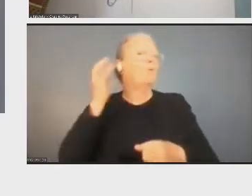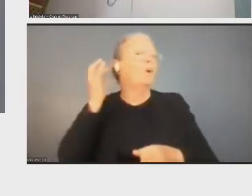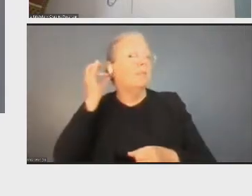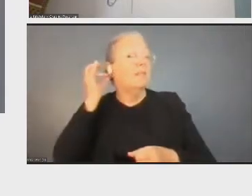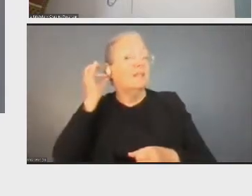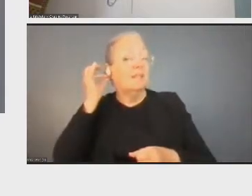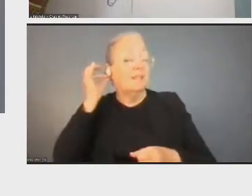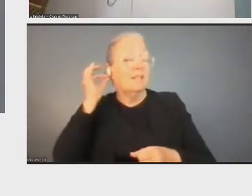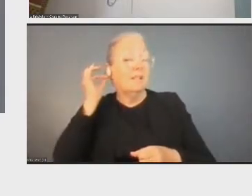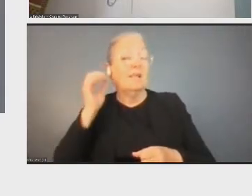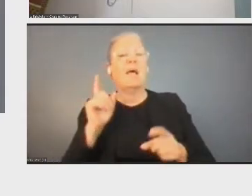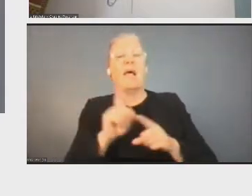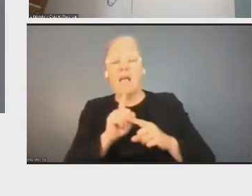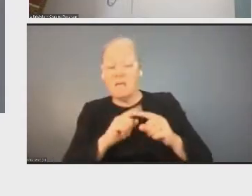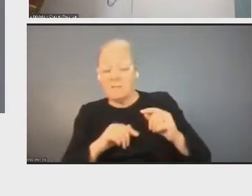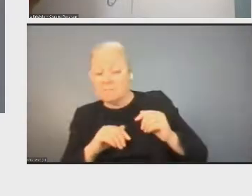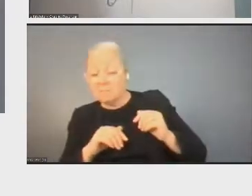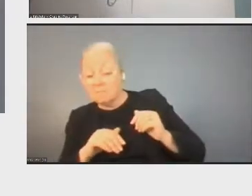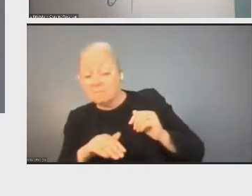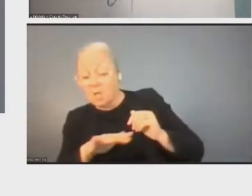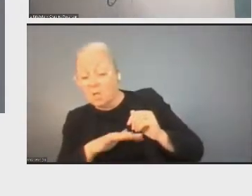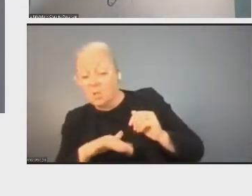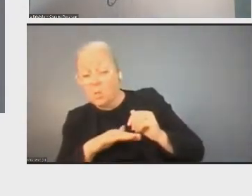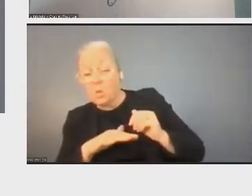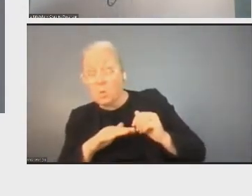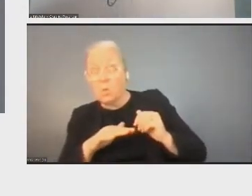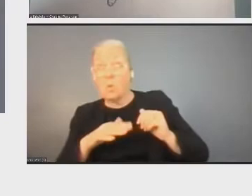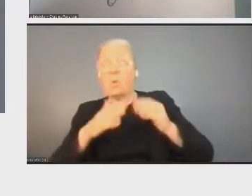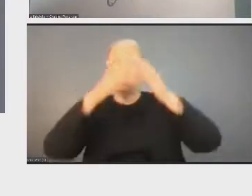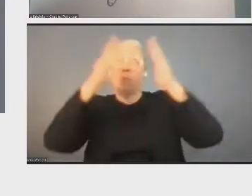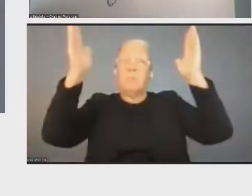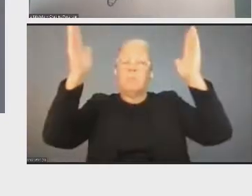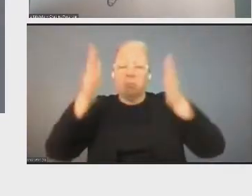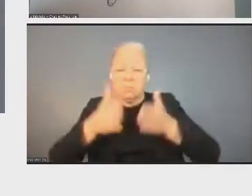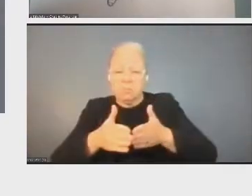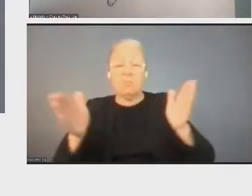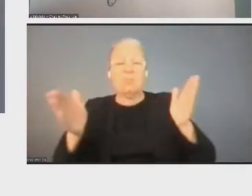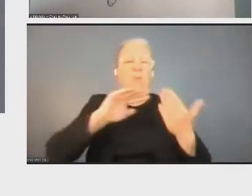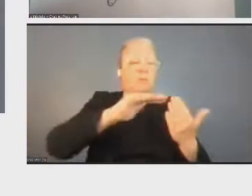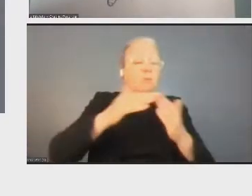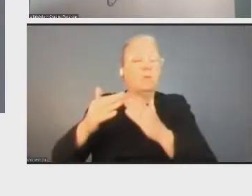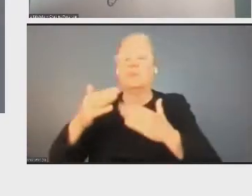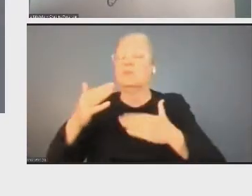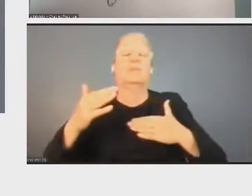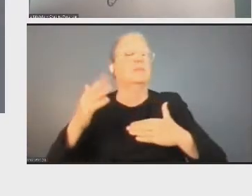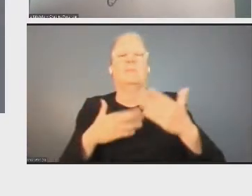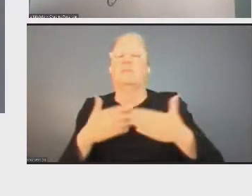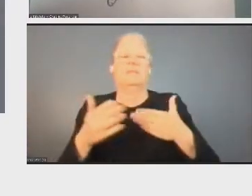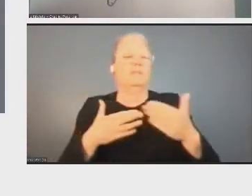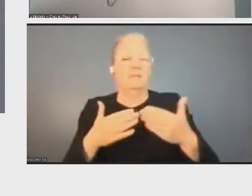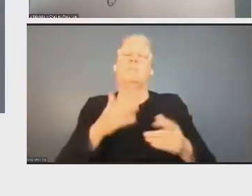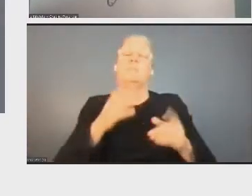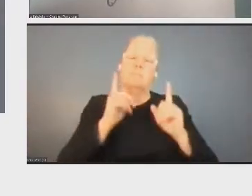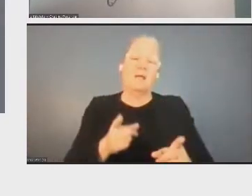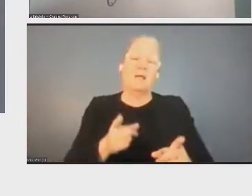but fundamentally at local and community levels. Why are we saying this?